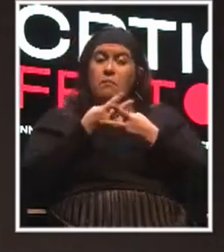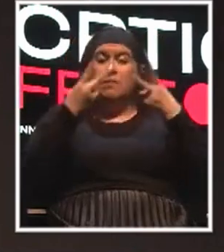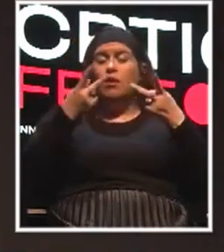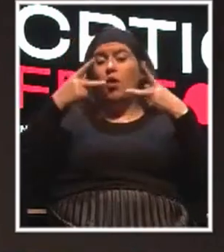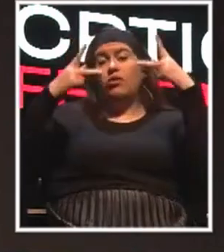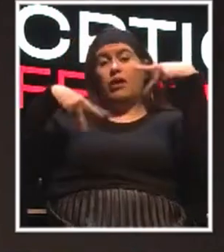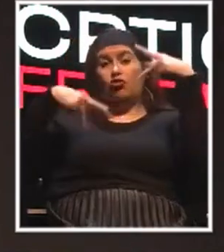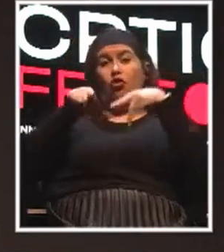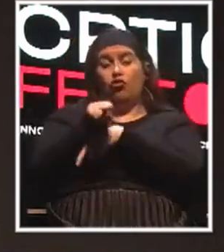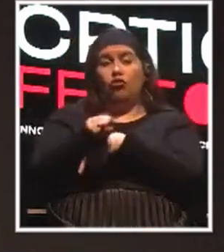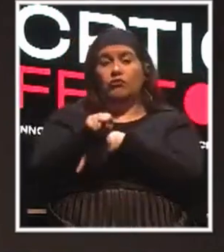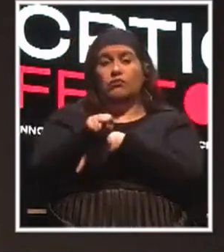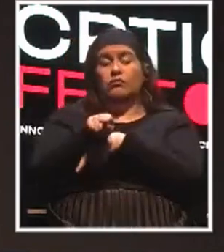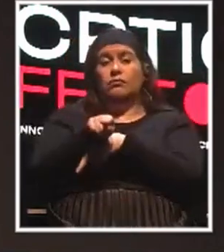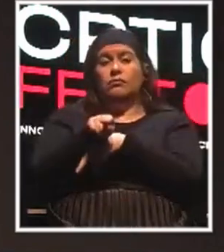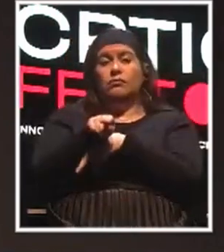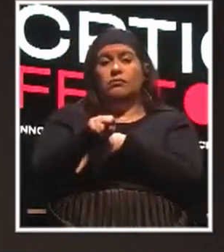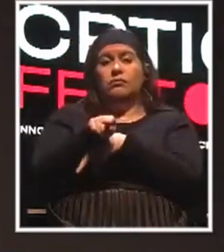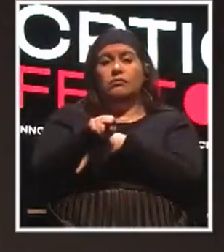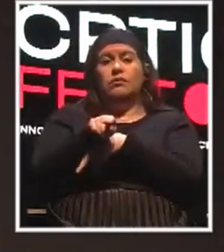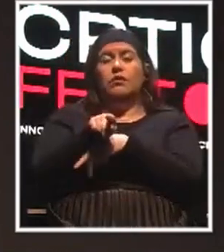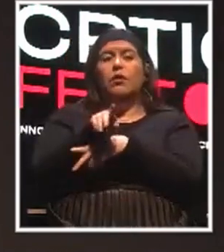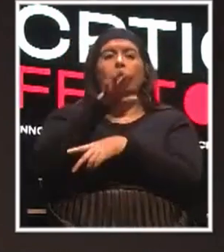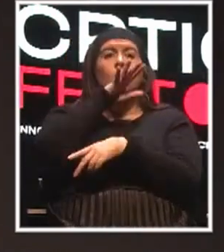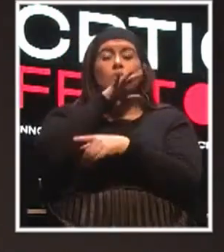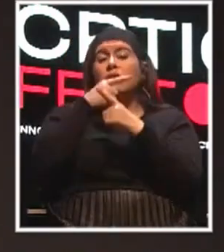it isn't. It's, but it's a different game, right? So